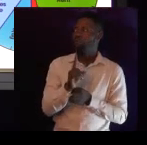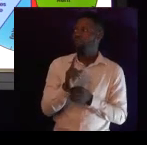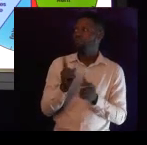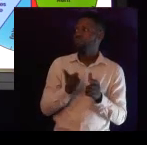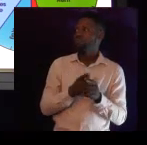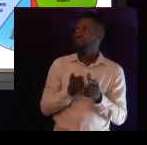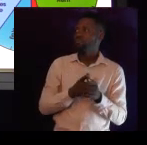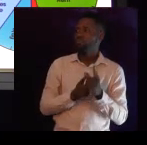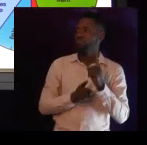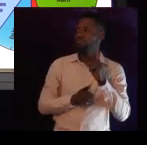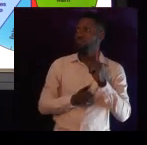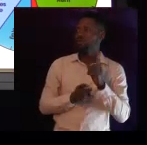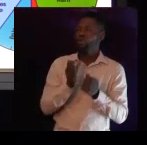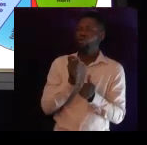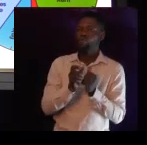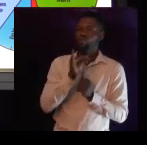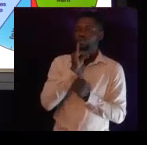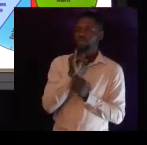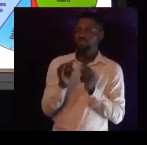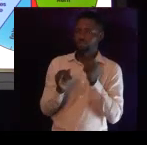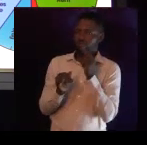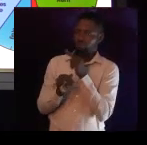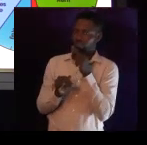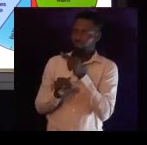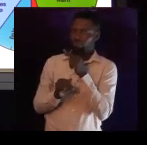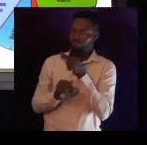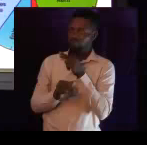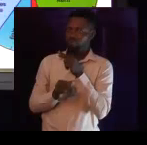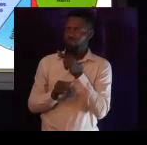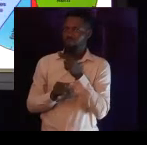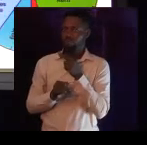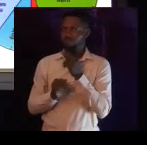For the first one, which is